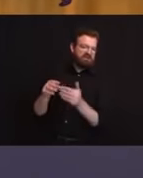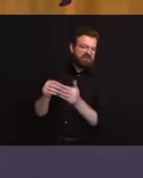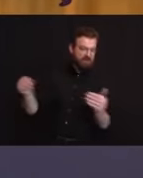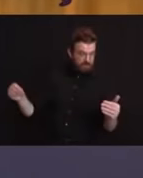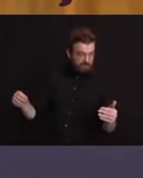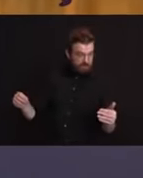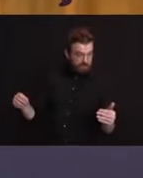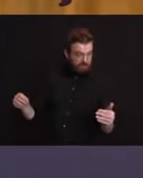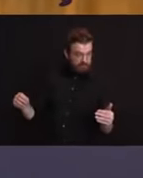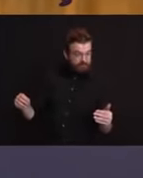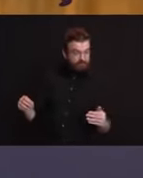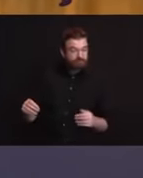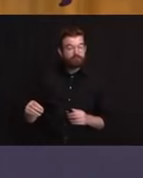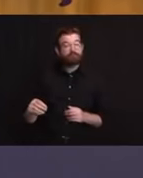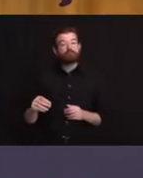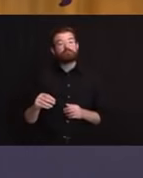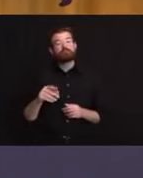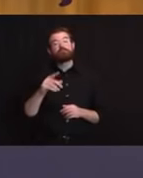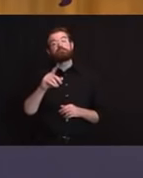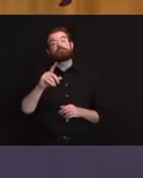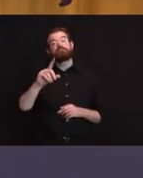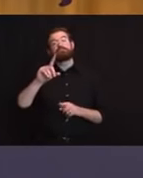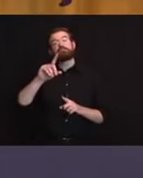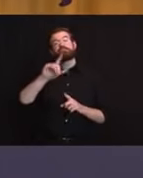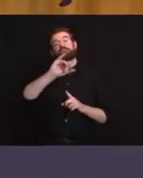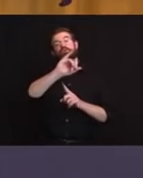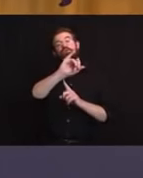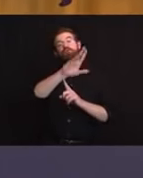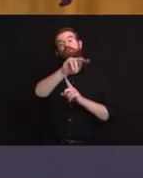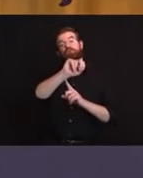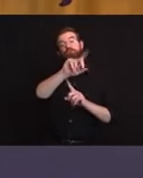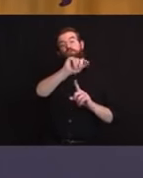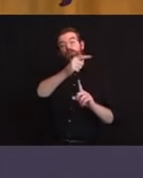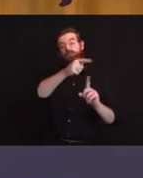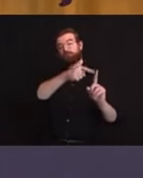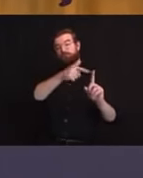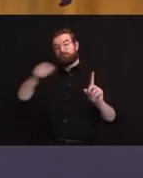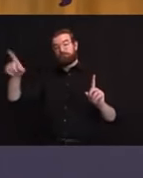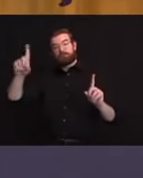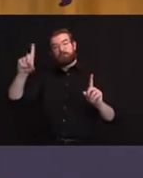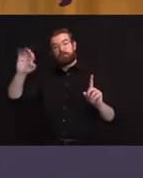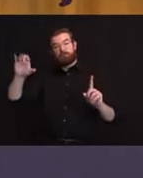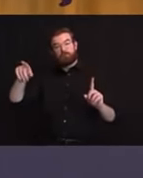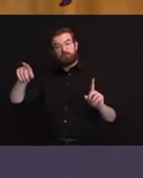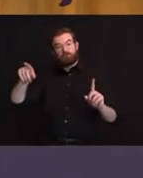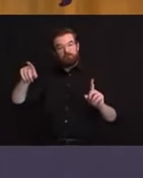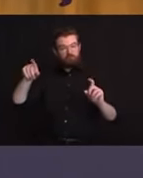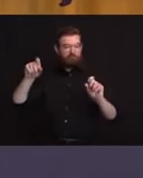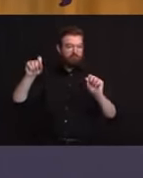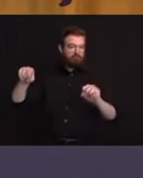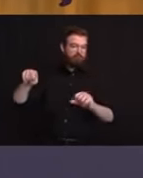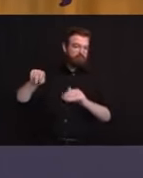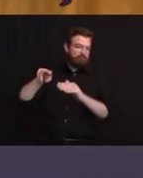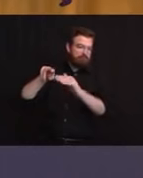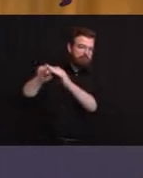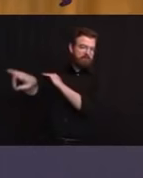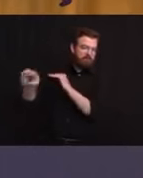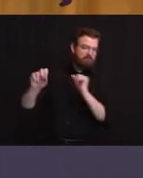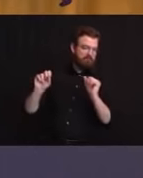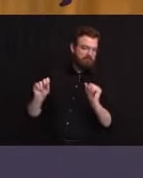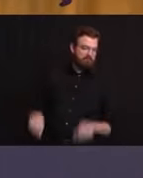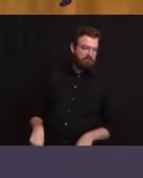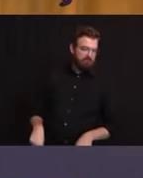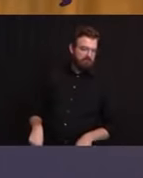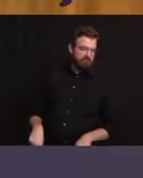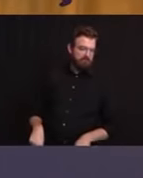2021. But we'll at least give a picture as to best we think through the middle of next year. Yeah, I would just say that we haven't come up